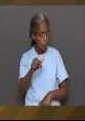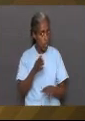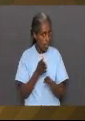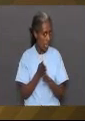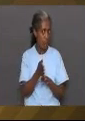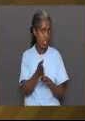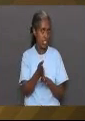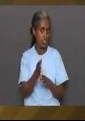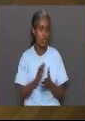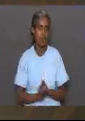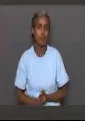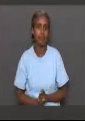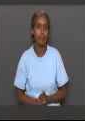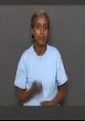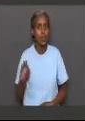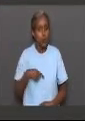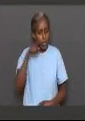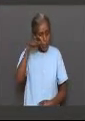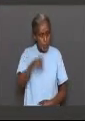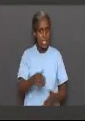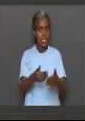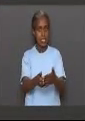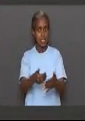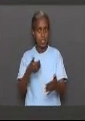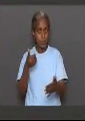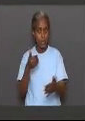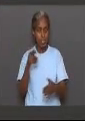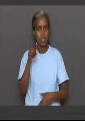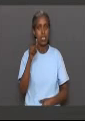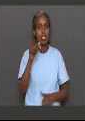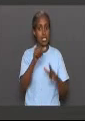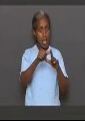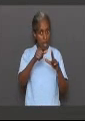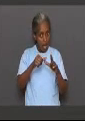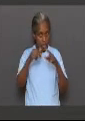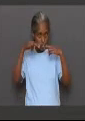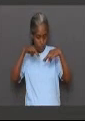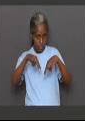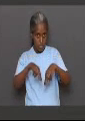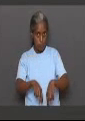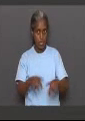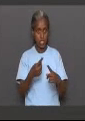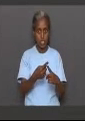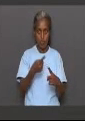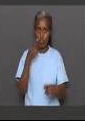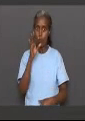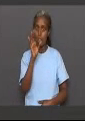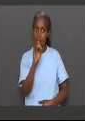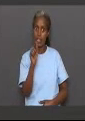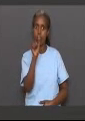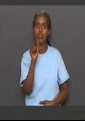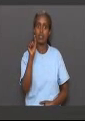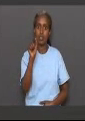elevation. We must subtract the angle of depression from